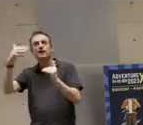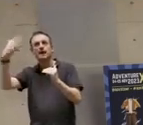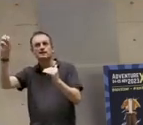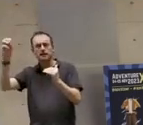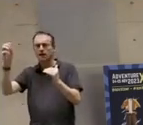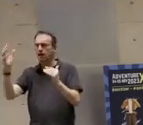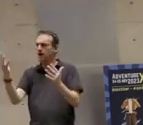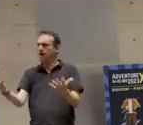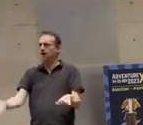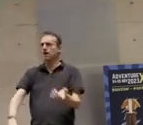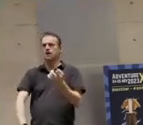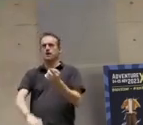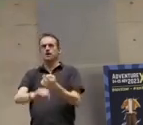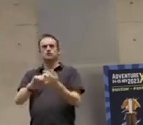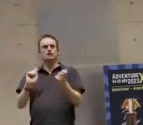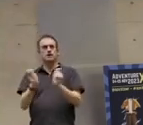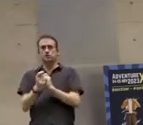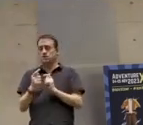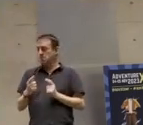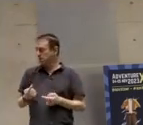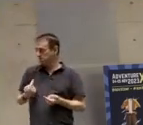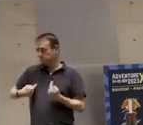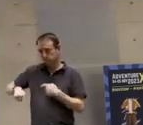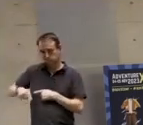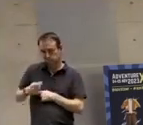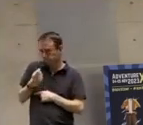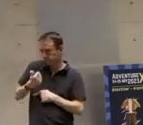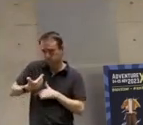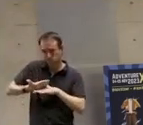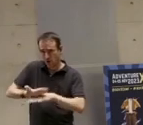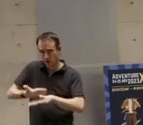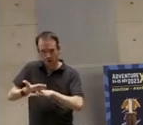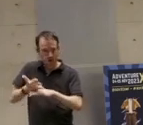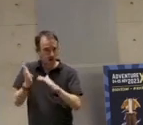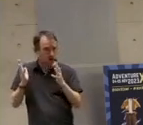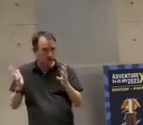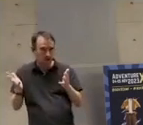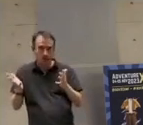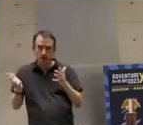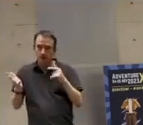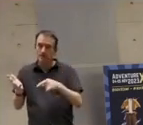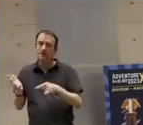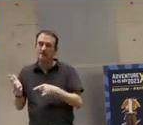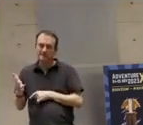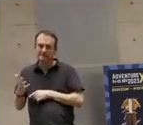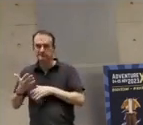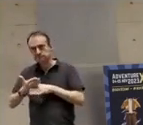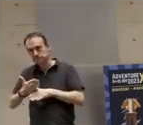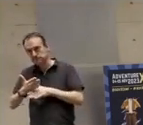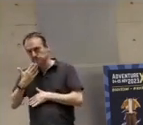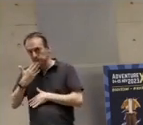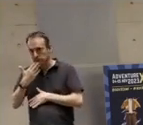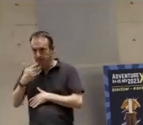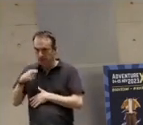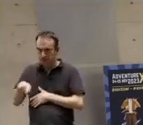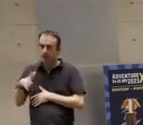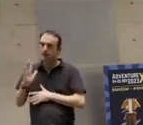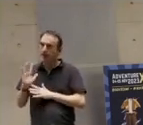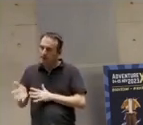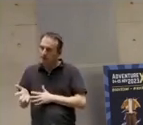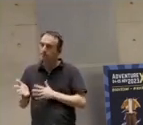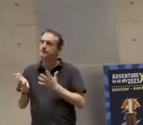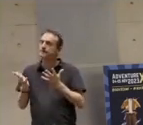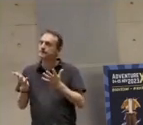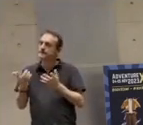with not that much work, but the rather boring job, I have to say, of watching which many of us